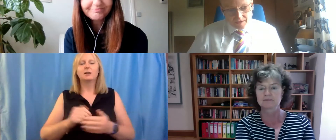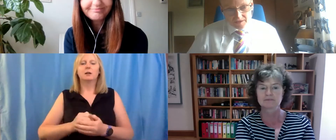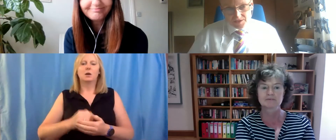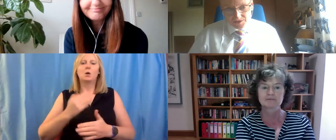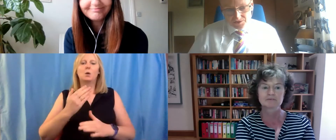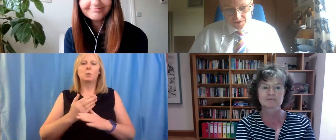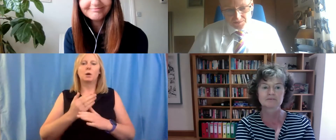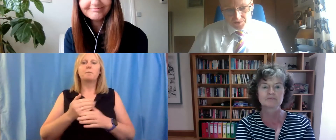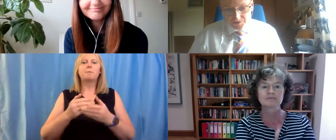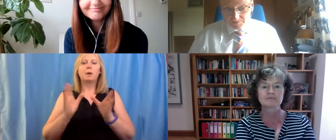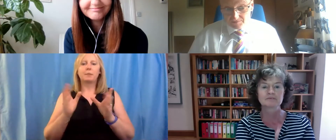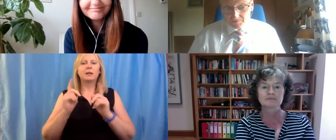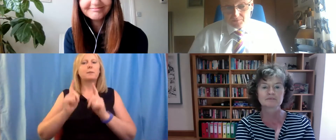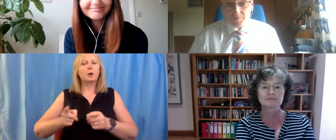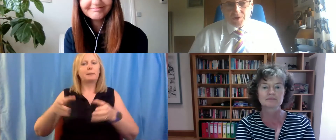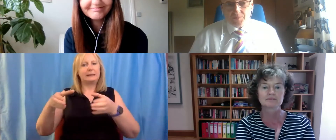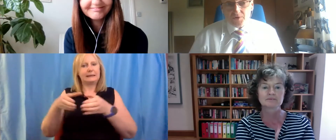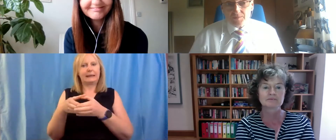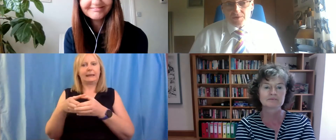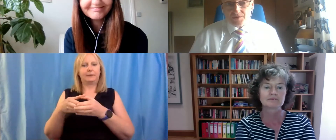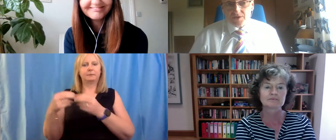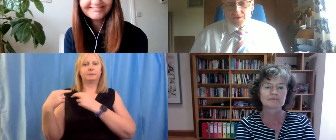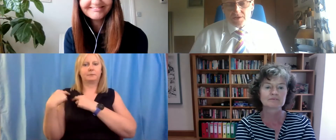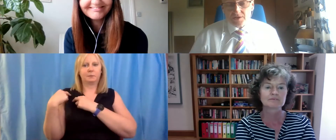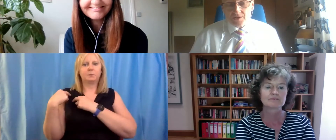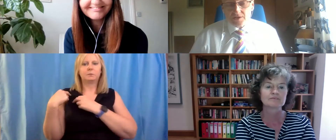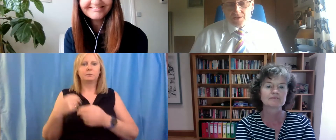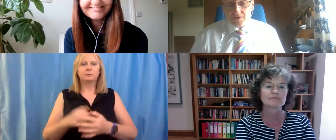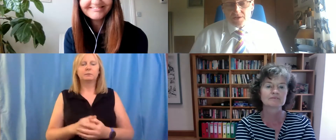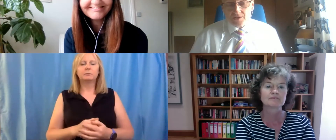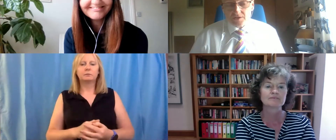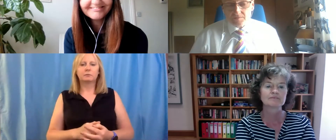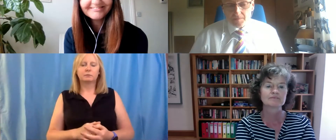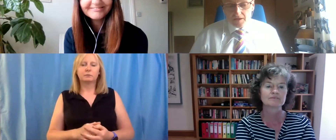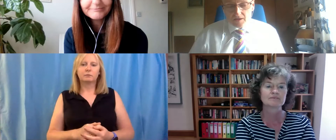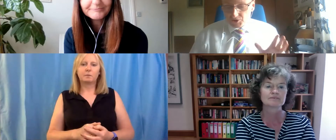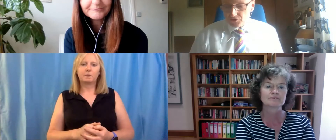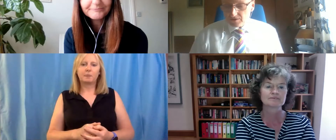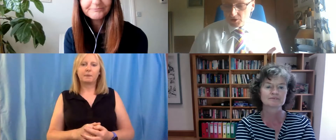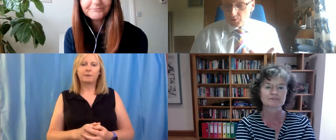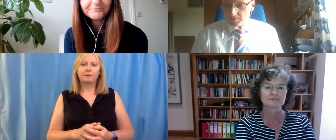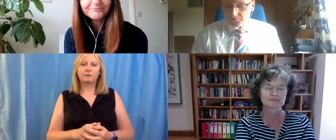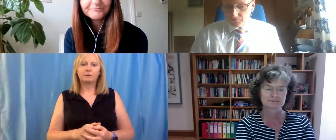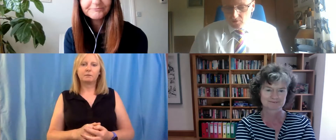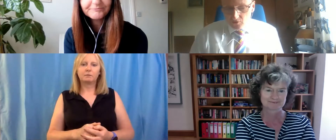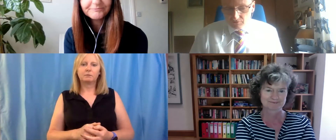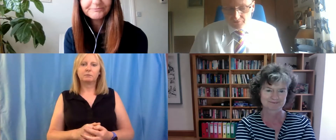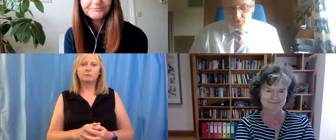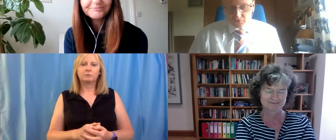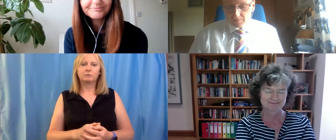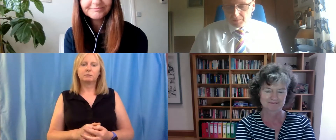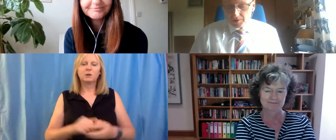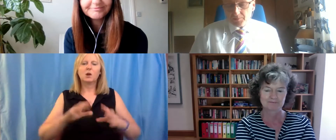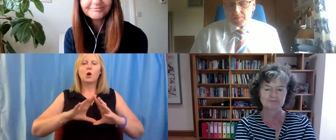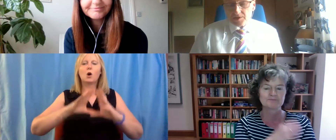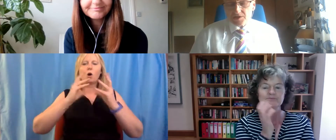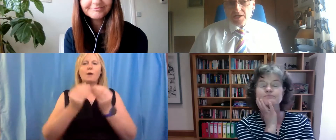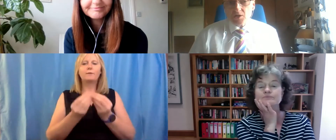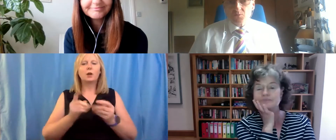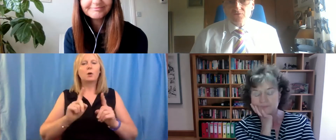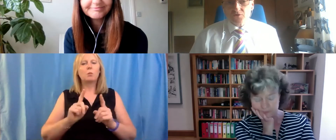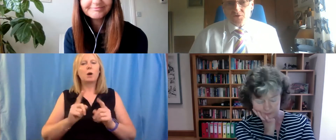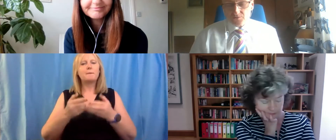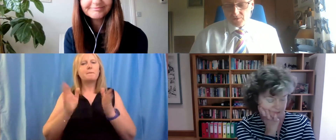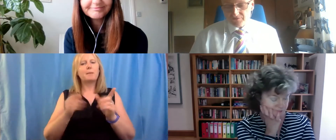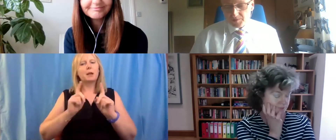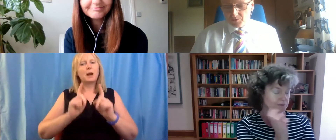and here to talk about public appointments. I'll just do a quick overview of what a public appointment is, and then